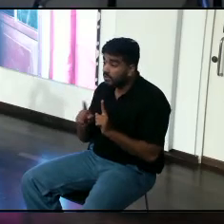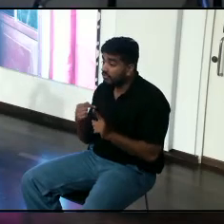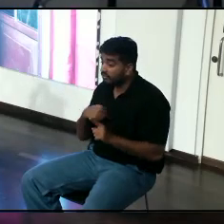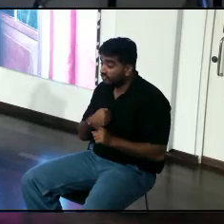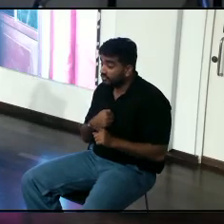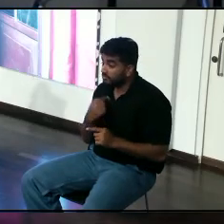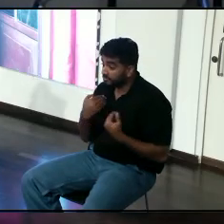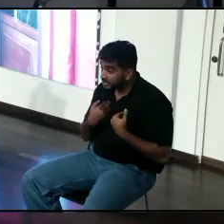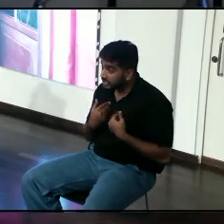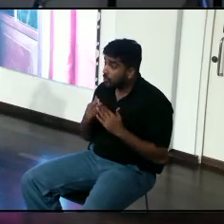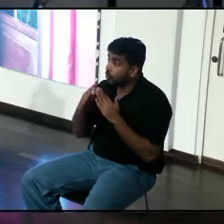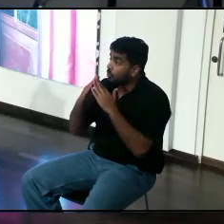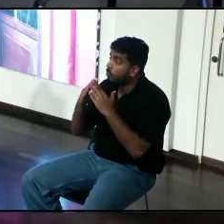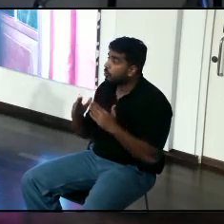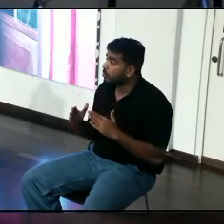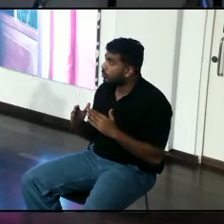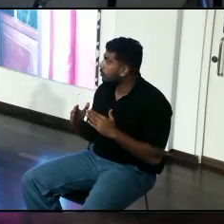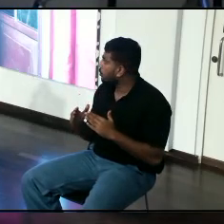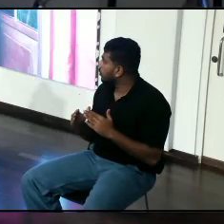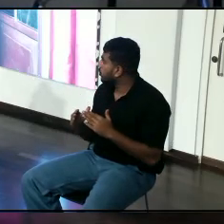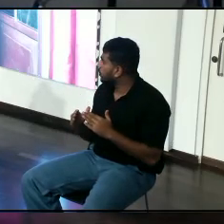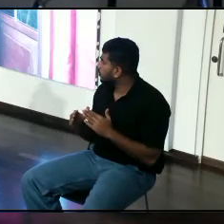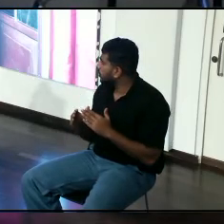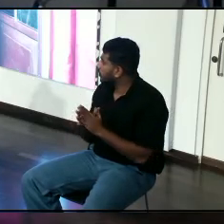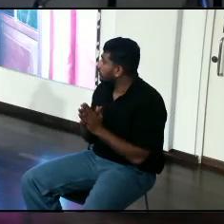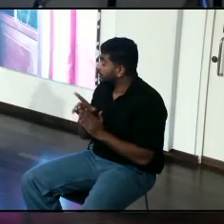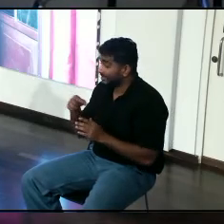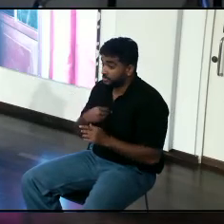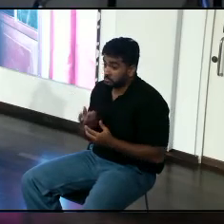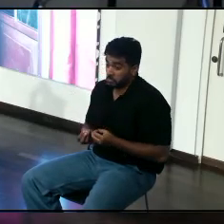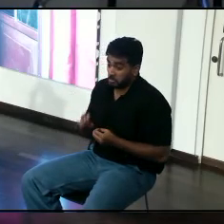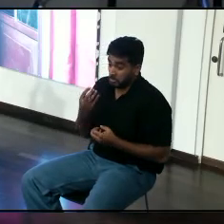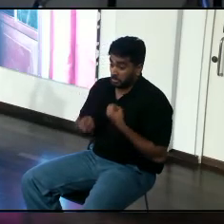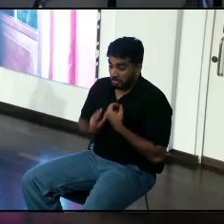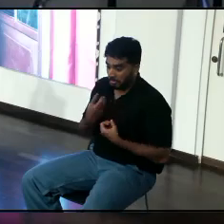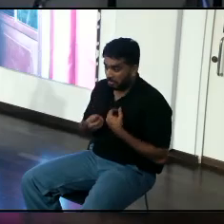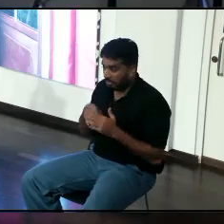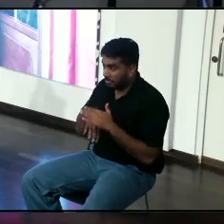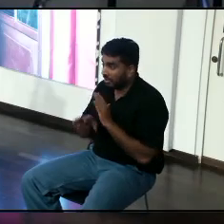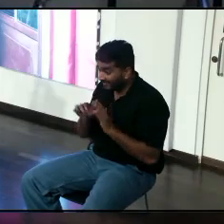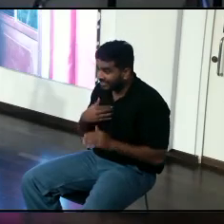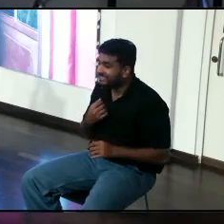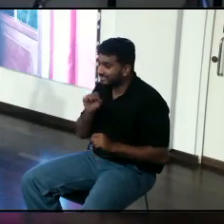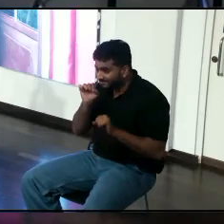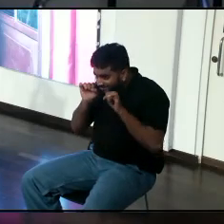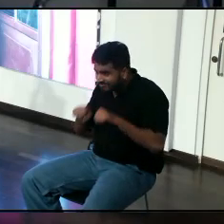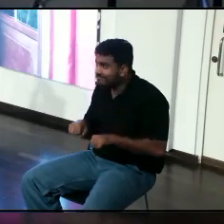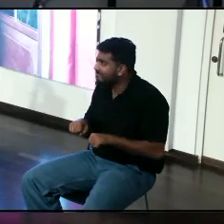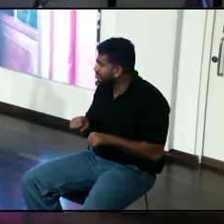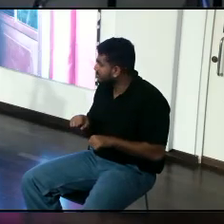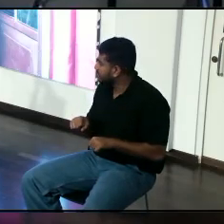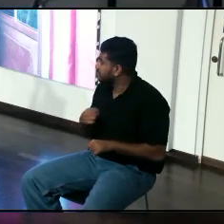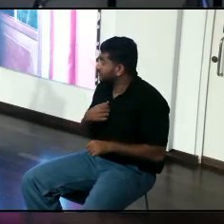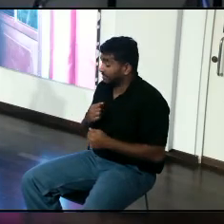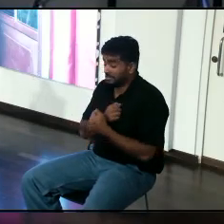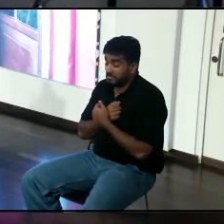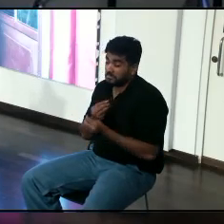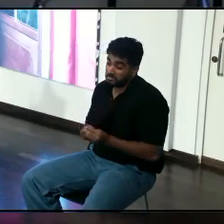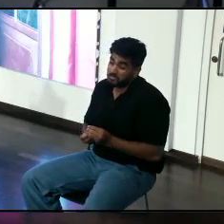home. And he said, gosh, you Indians are so emotional. And she said, yes, and we Goans are much more.